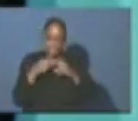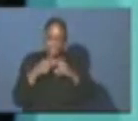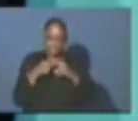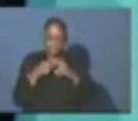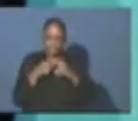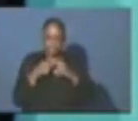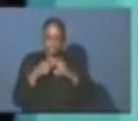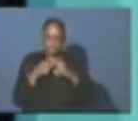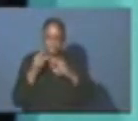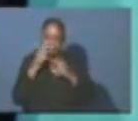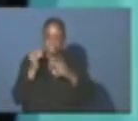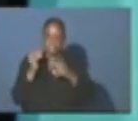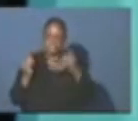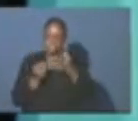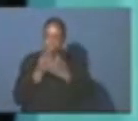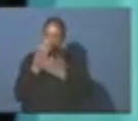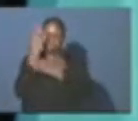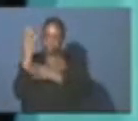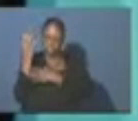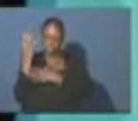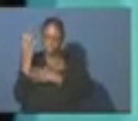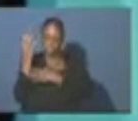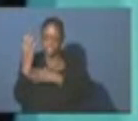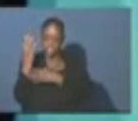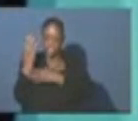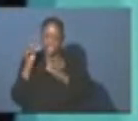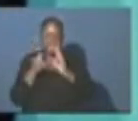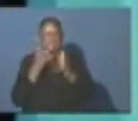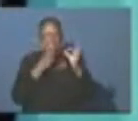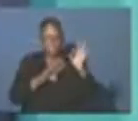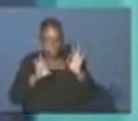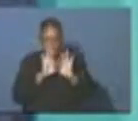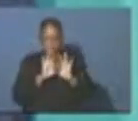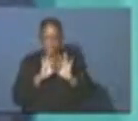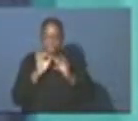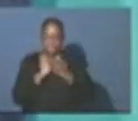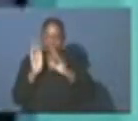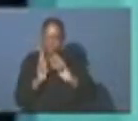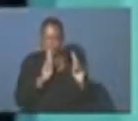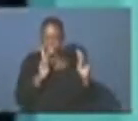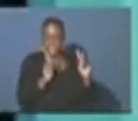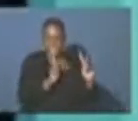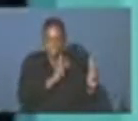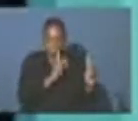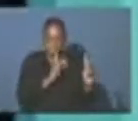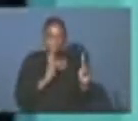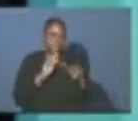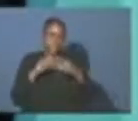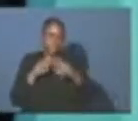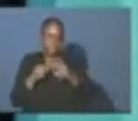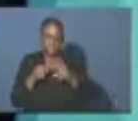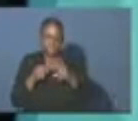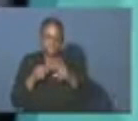moderating economic growth and other economic headwinds, it is important that we plan and manage in light of these economic